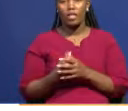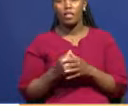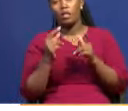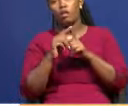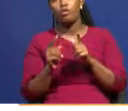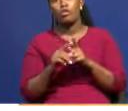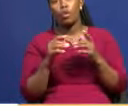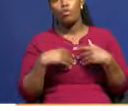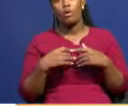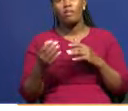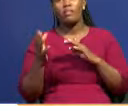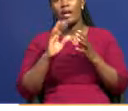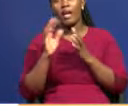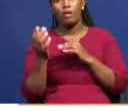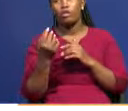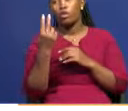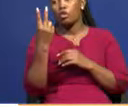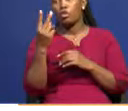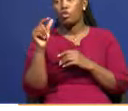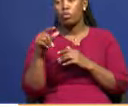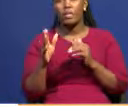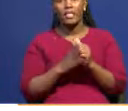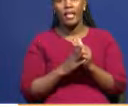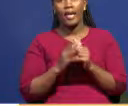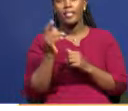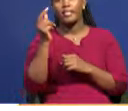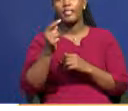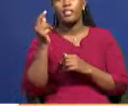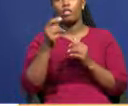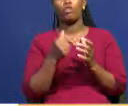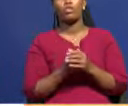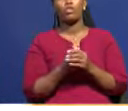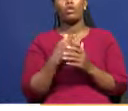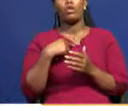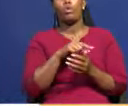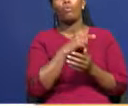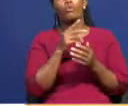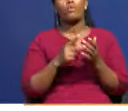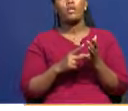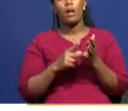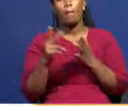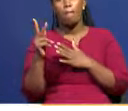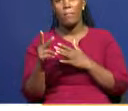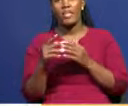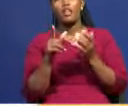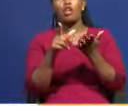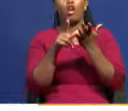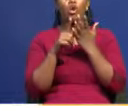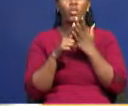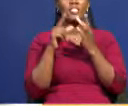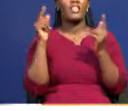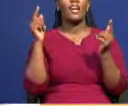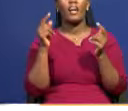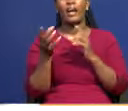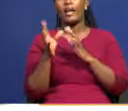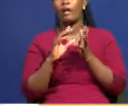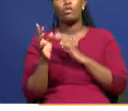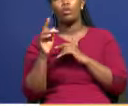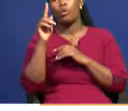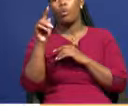like 2.9 trillion. And 2.9 trillion, we are going to pay, loans goes to 1.8 trillion.